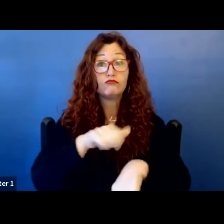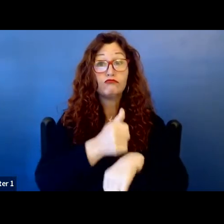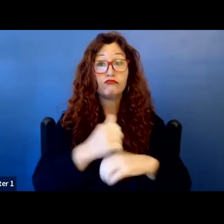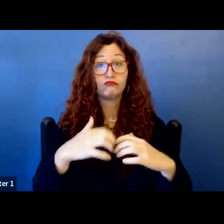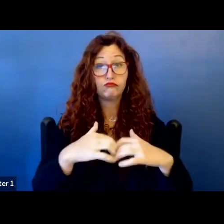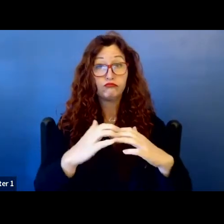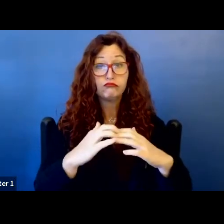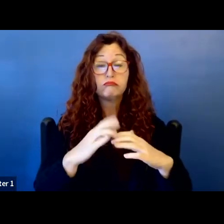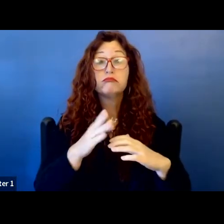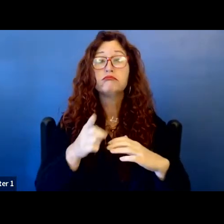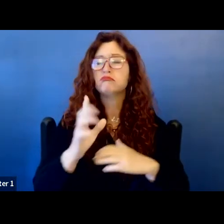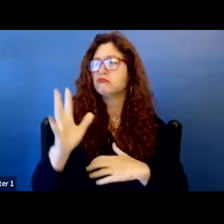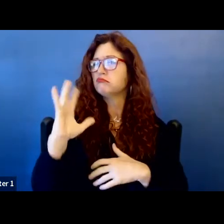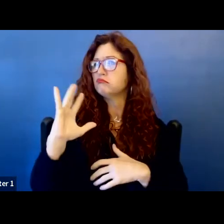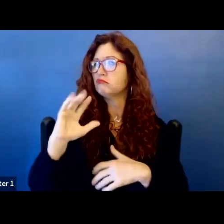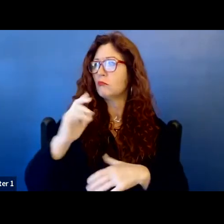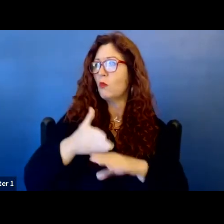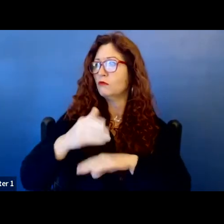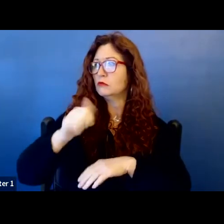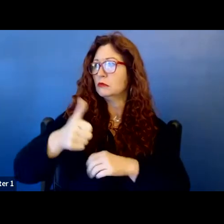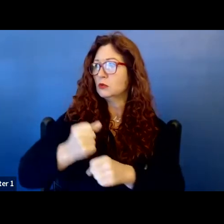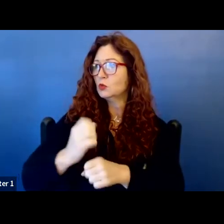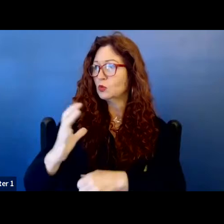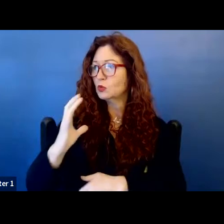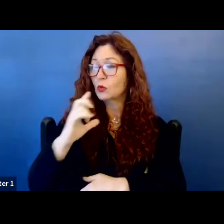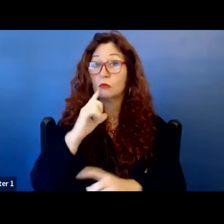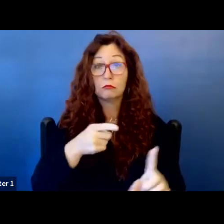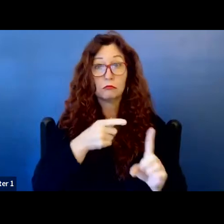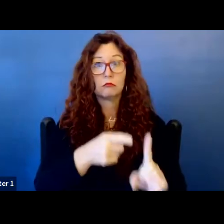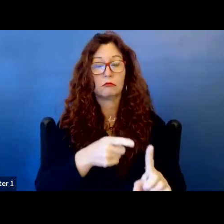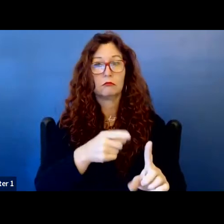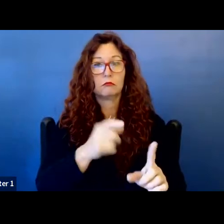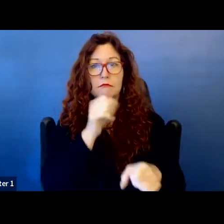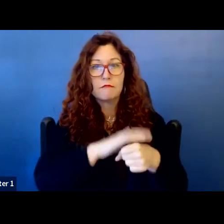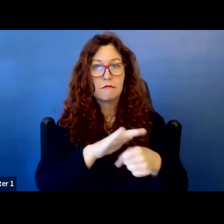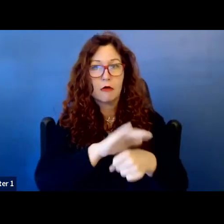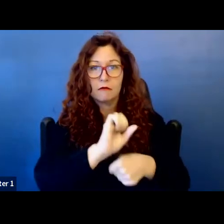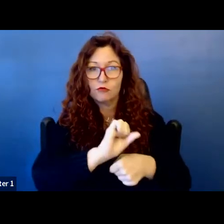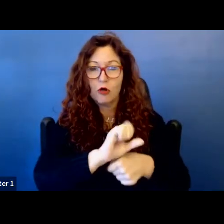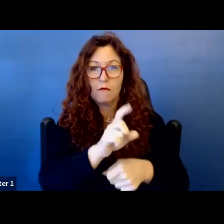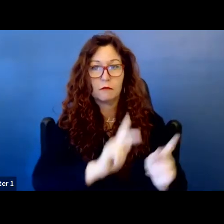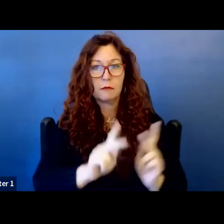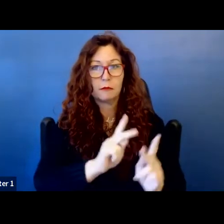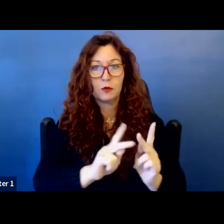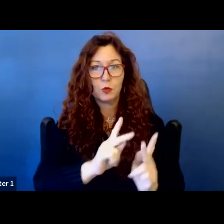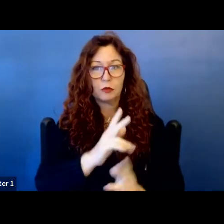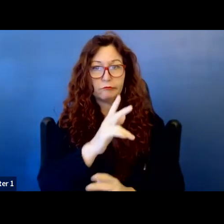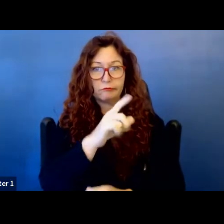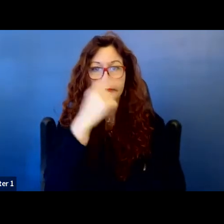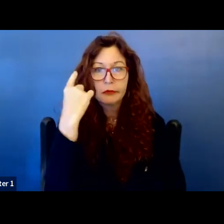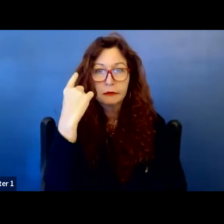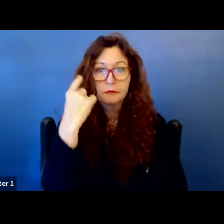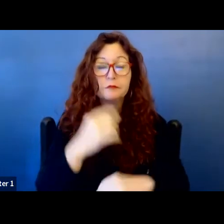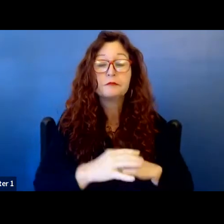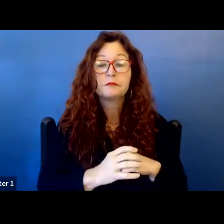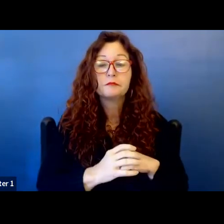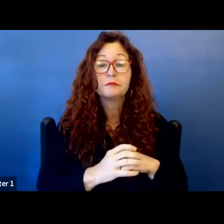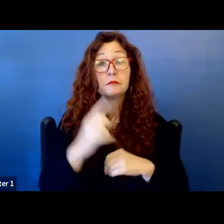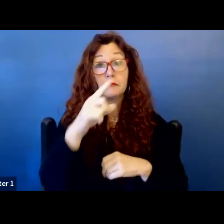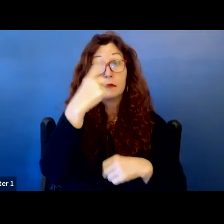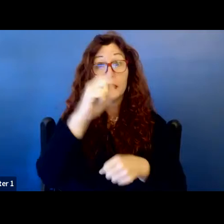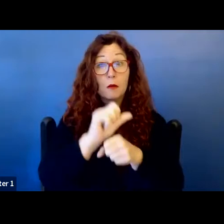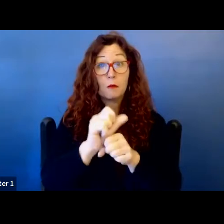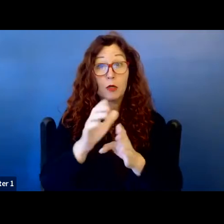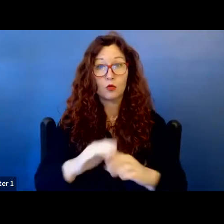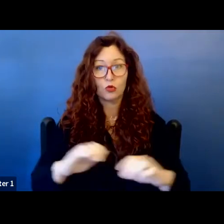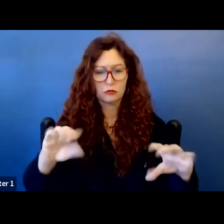response to the black jobs crisis that stands between our vision and black workers reality today black workers come together at our center to